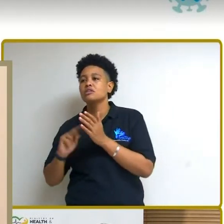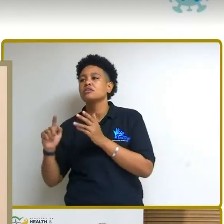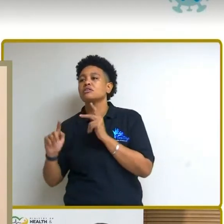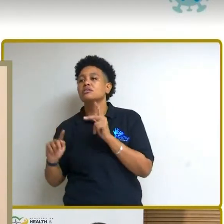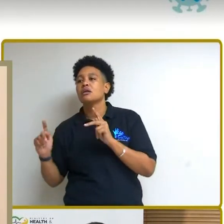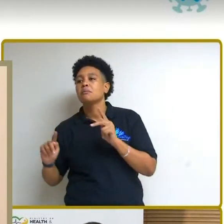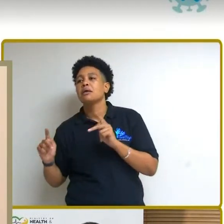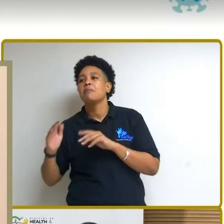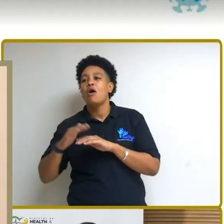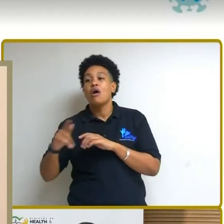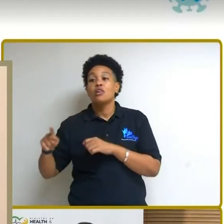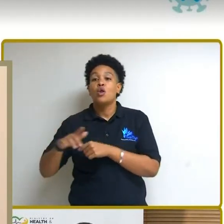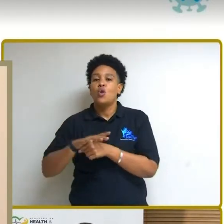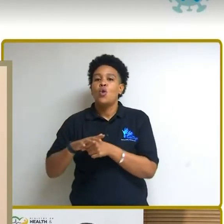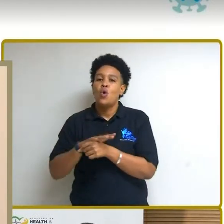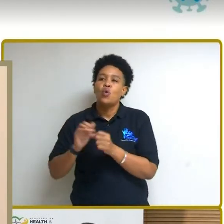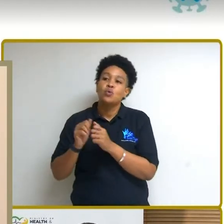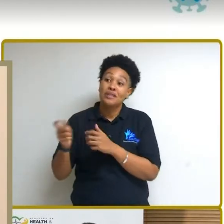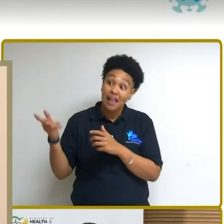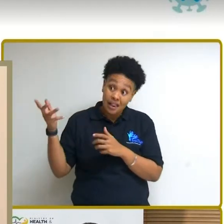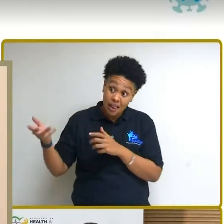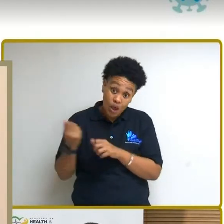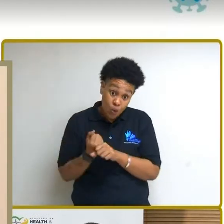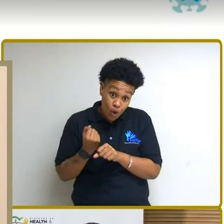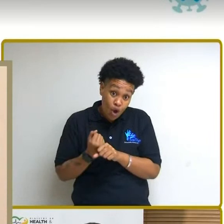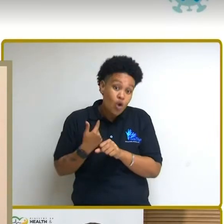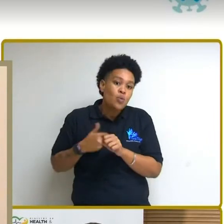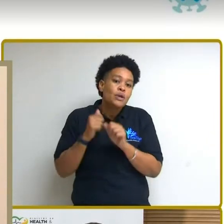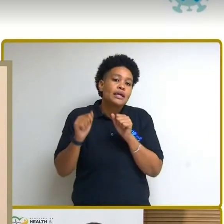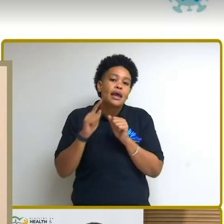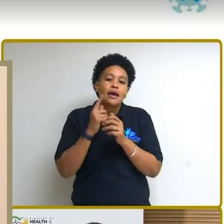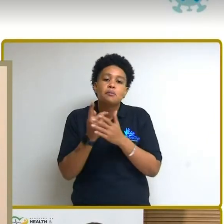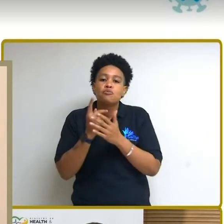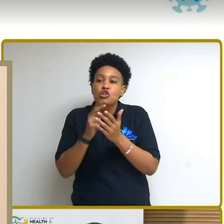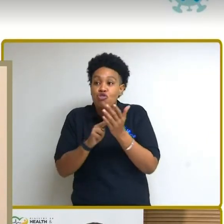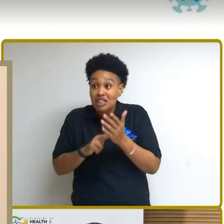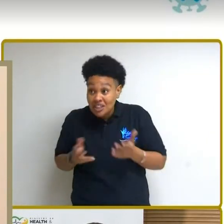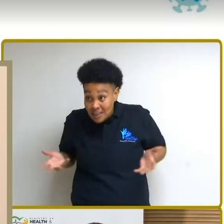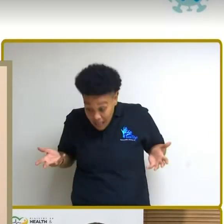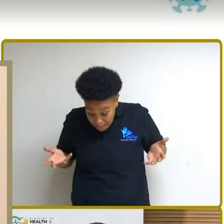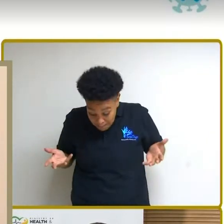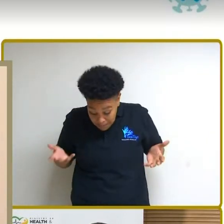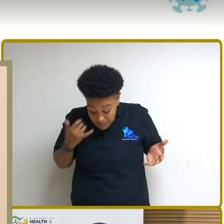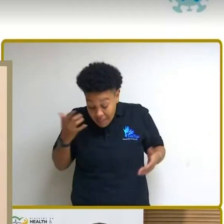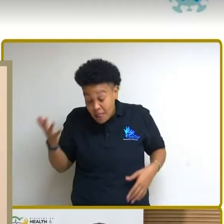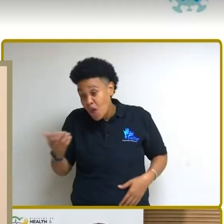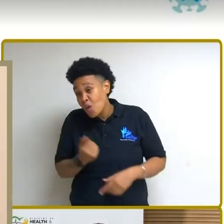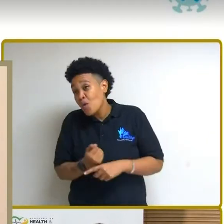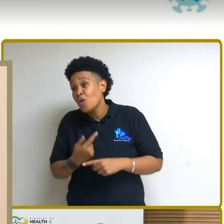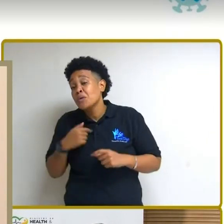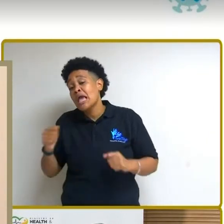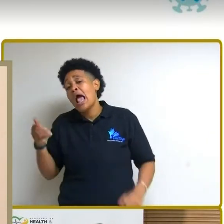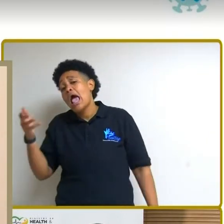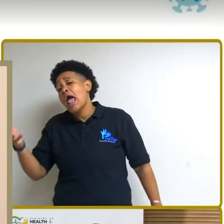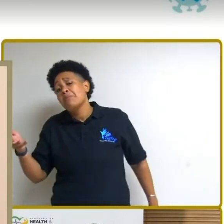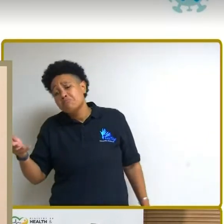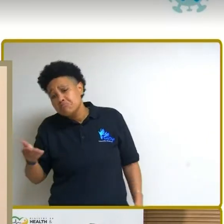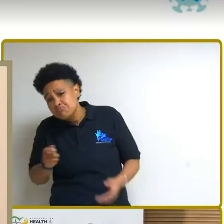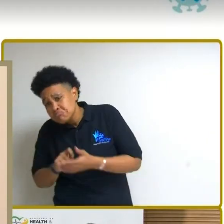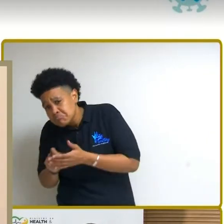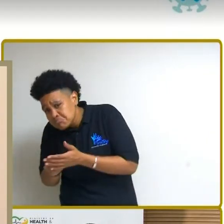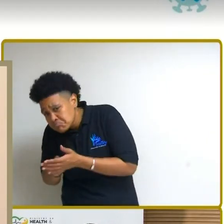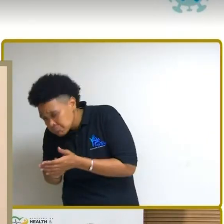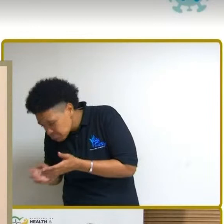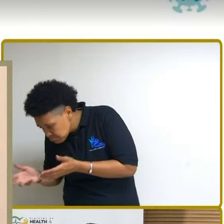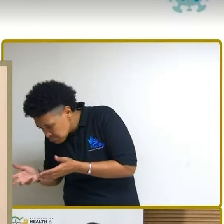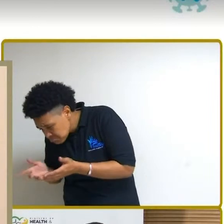the people on site. If they're at work, we can pre-register them We can help them along the way